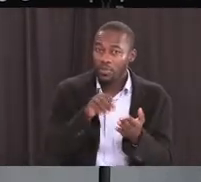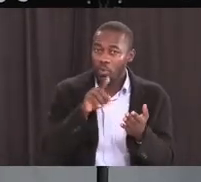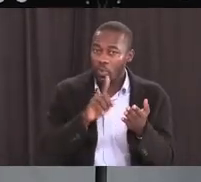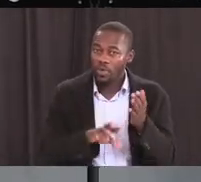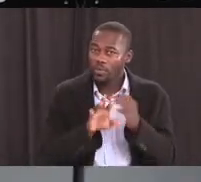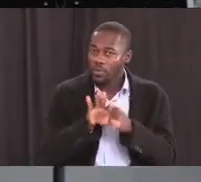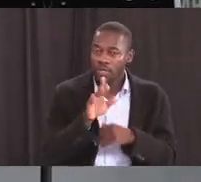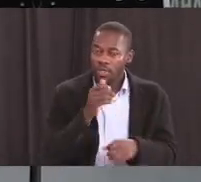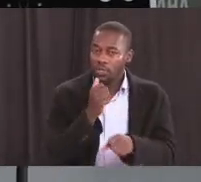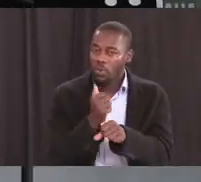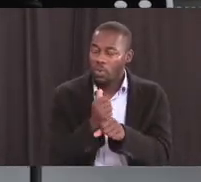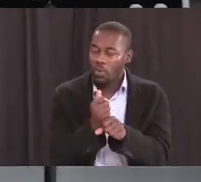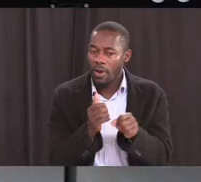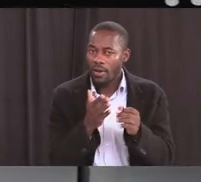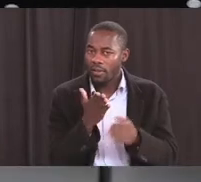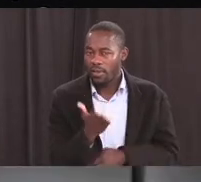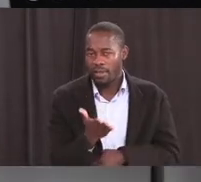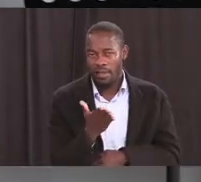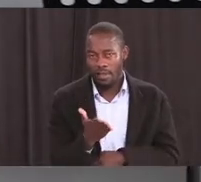degree that's on your wall.